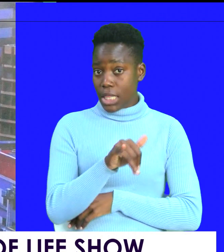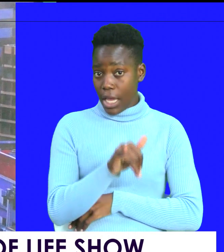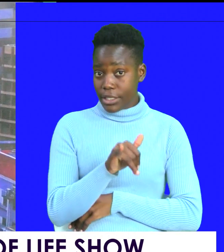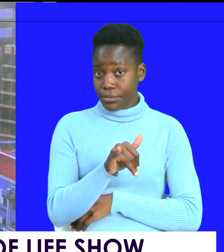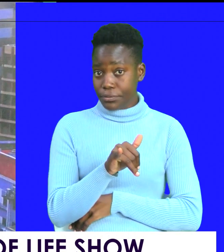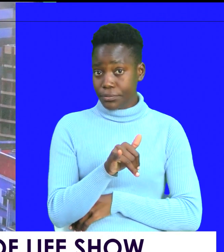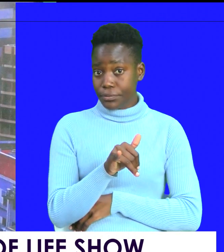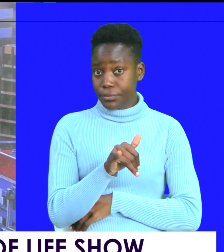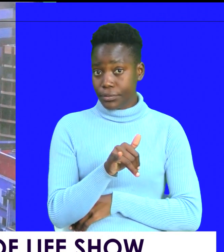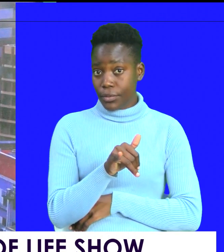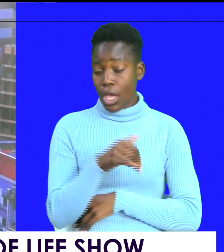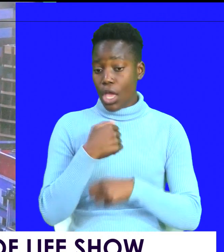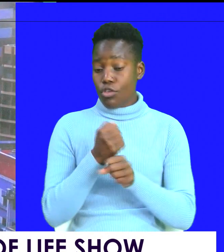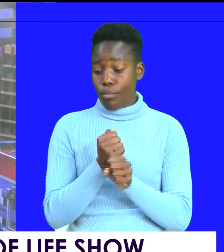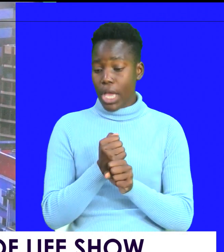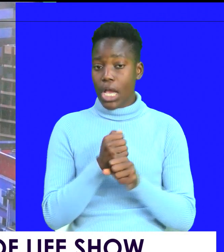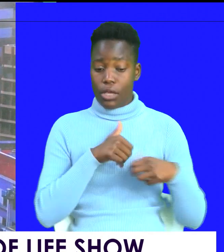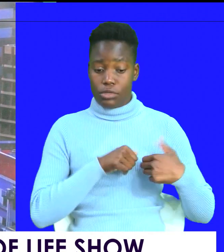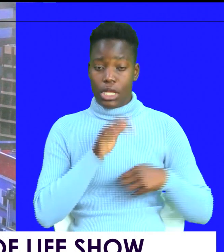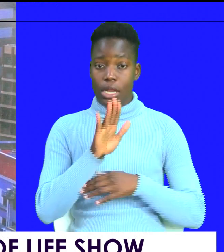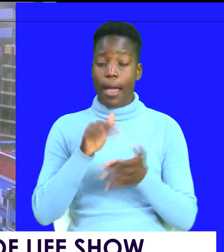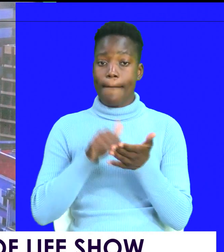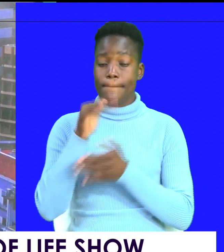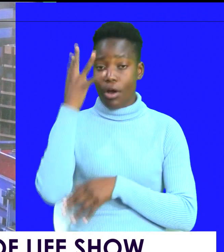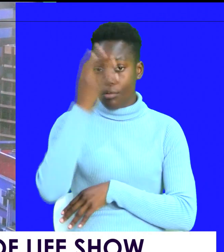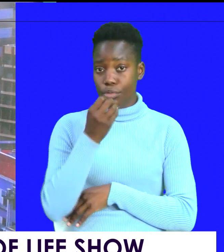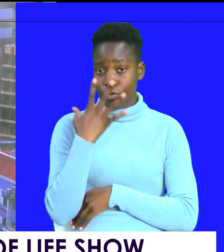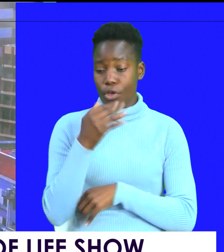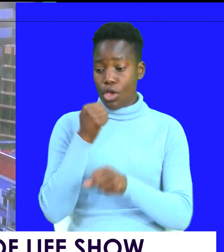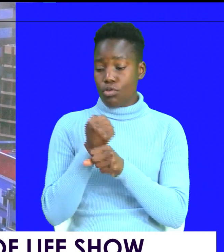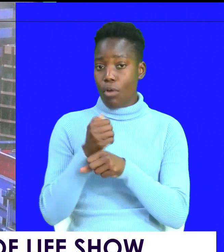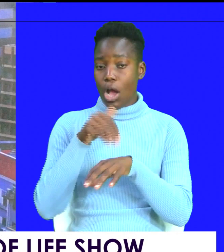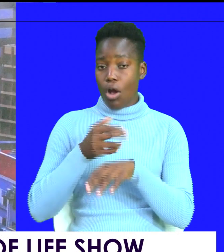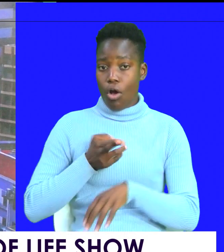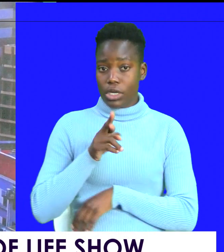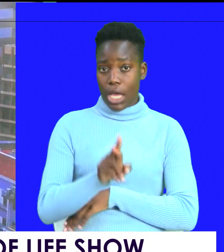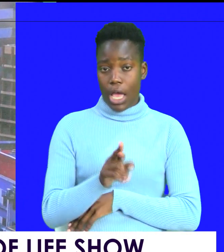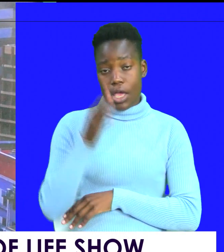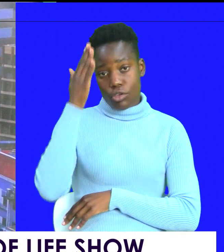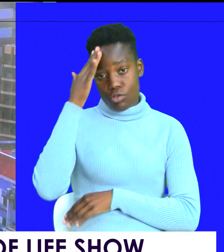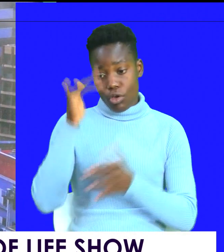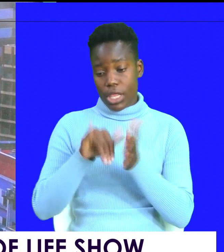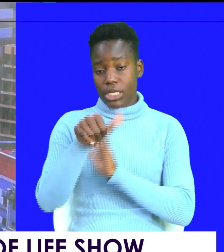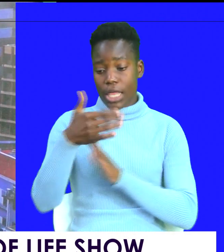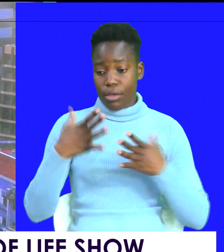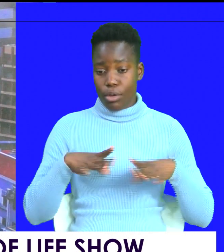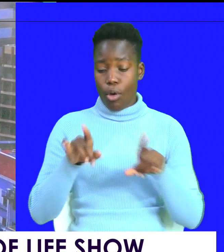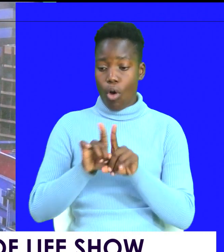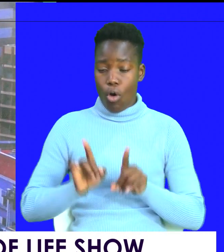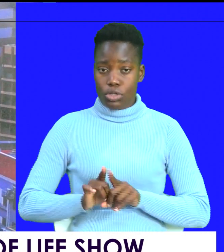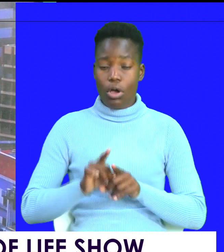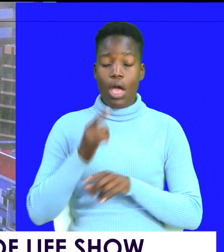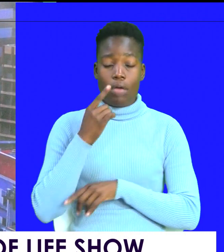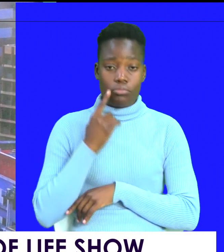you clothe it, you make your girlfriend more beautiful, you work on her, you will realize that other people will also admire